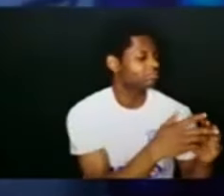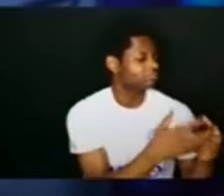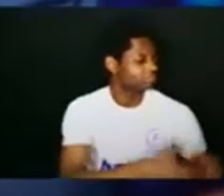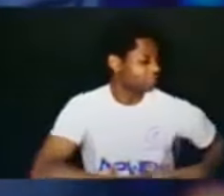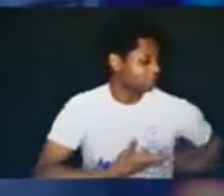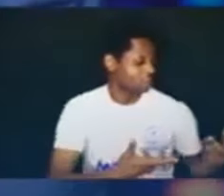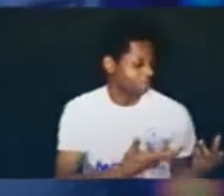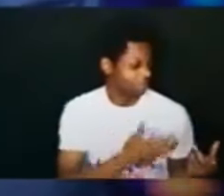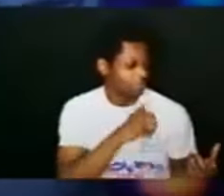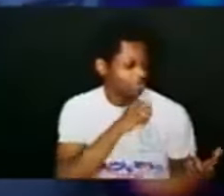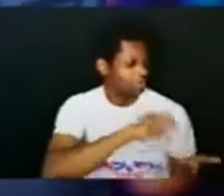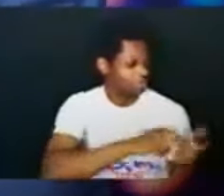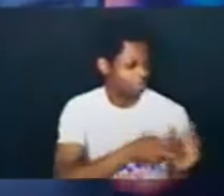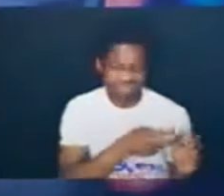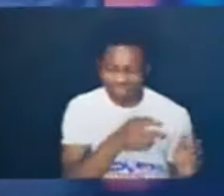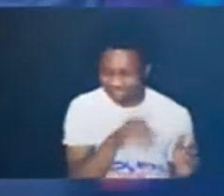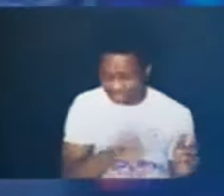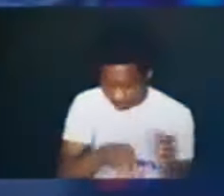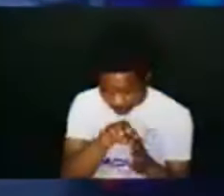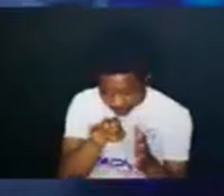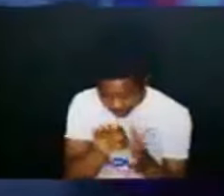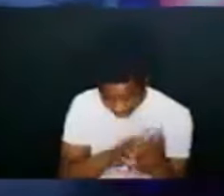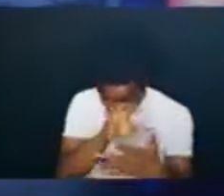come and offer your gift.